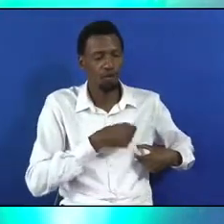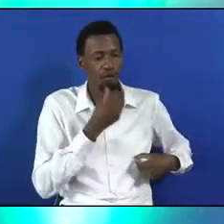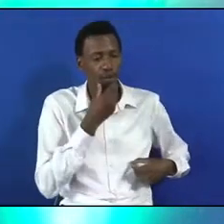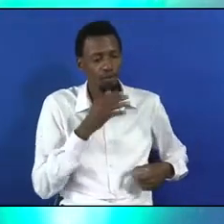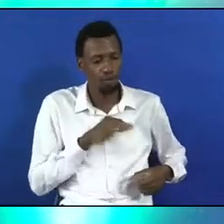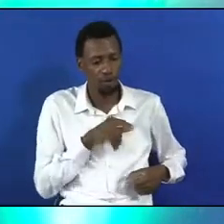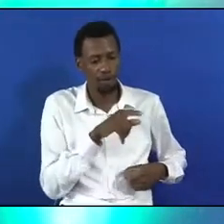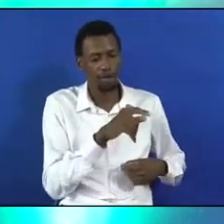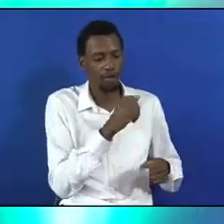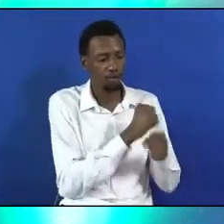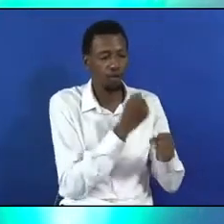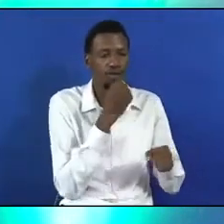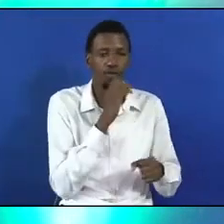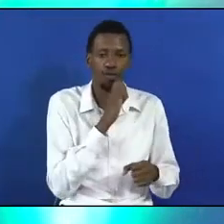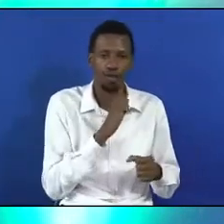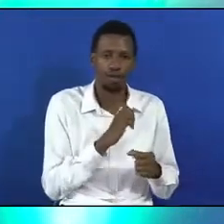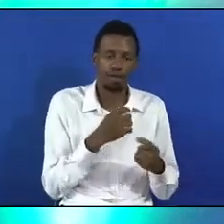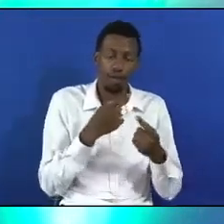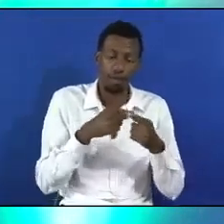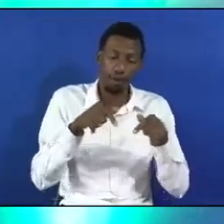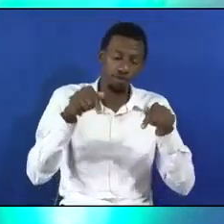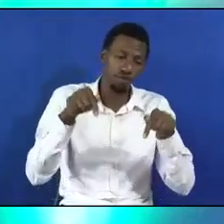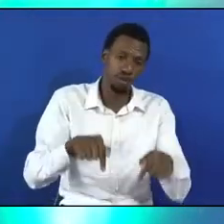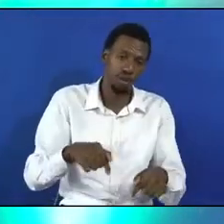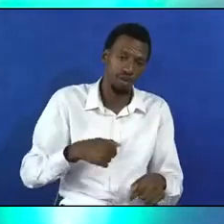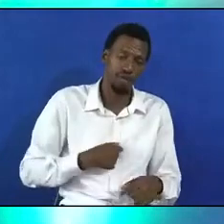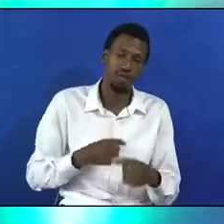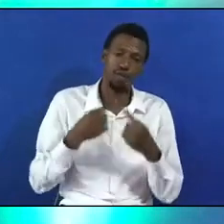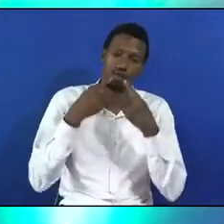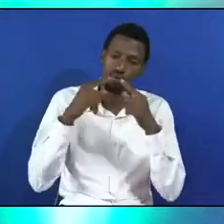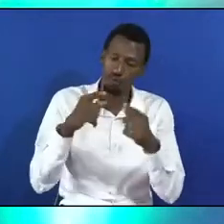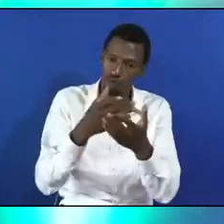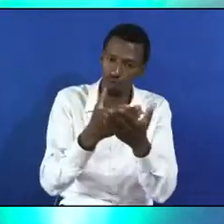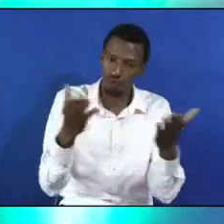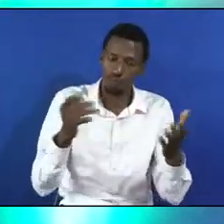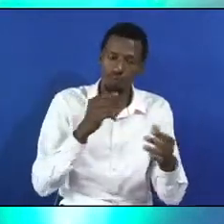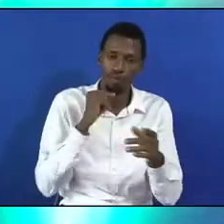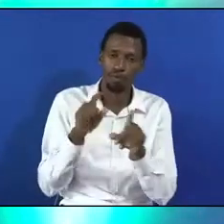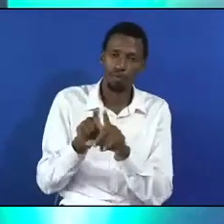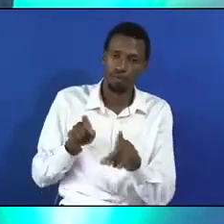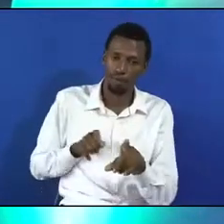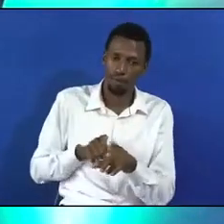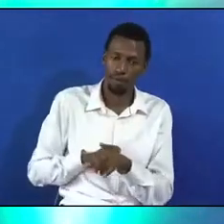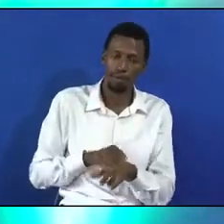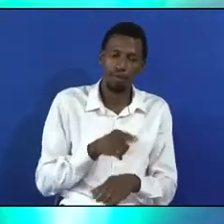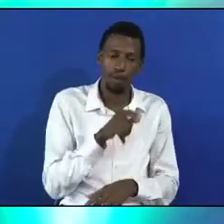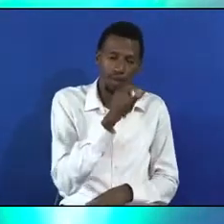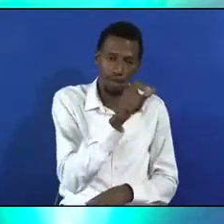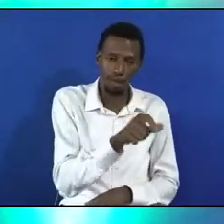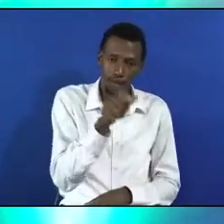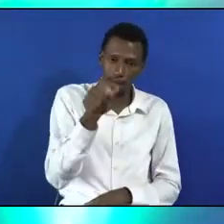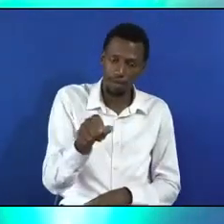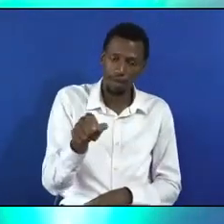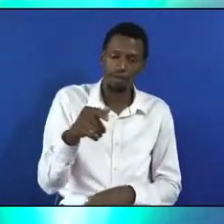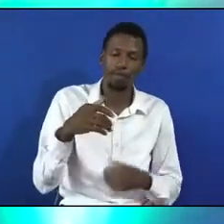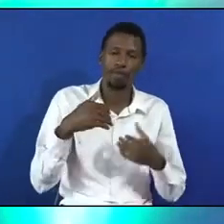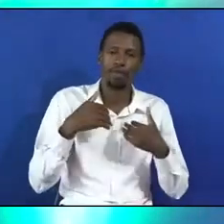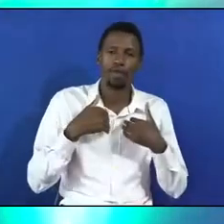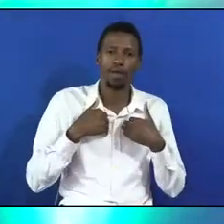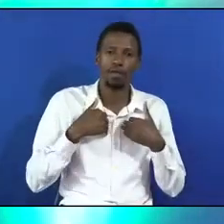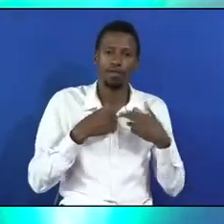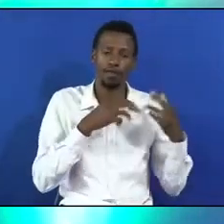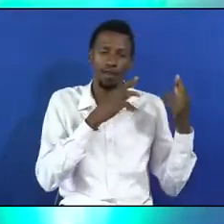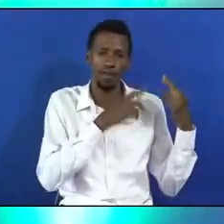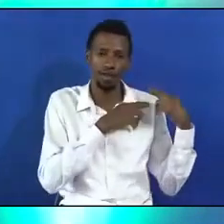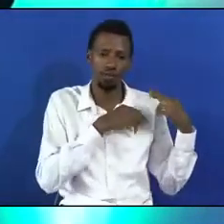brothers and sisters, I want to tell you today that each and every one of us have a responsibility towards the one